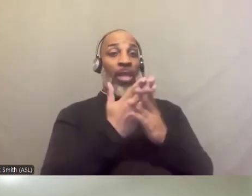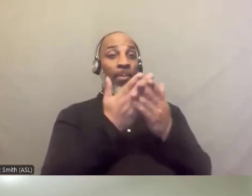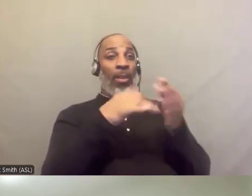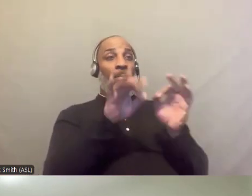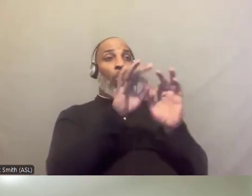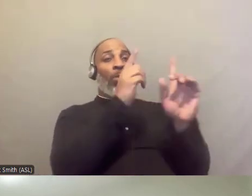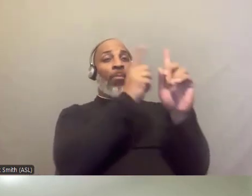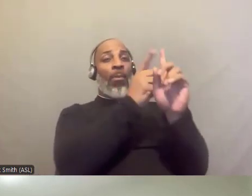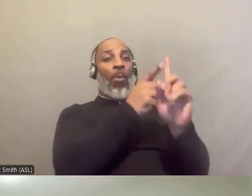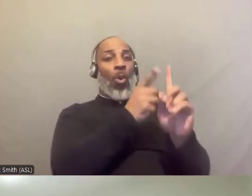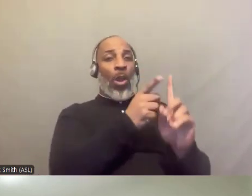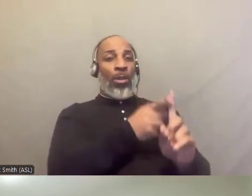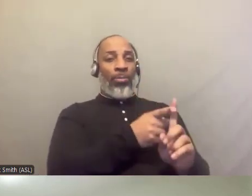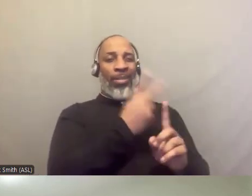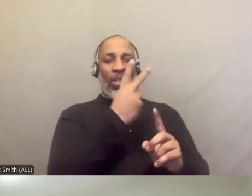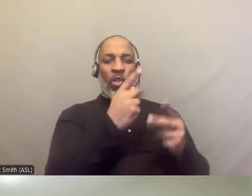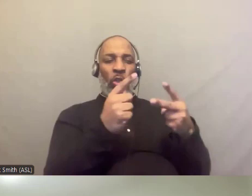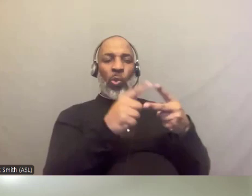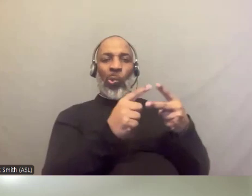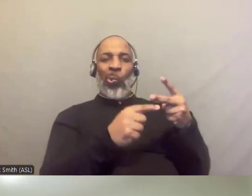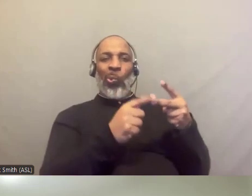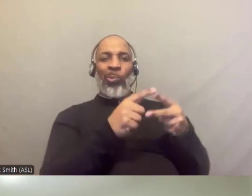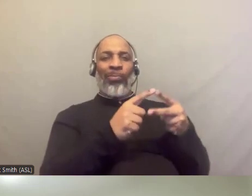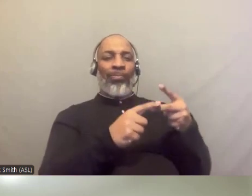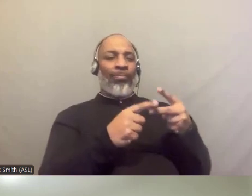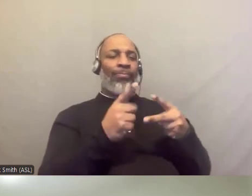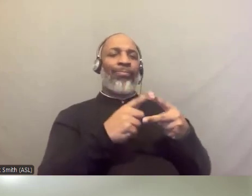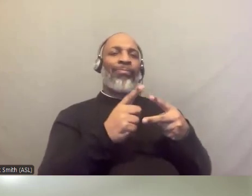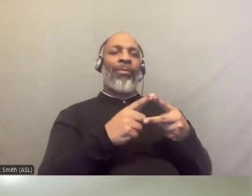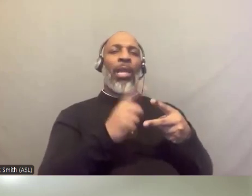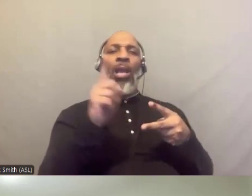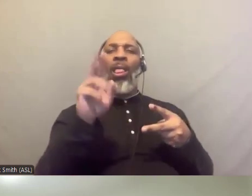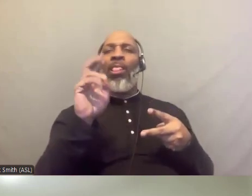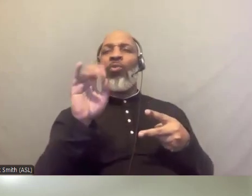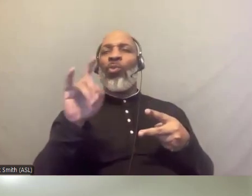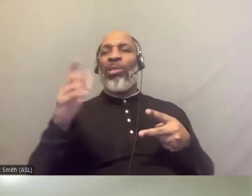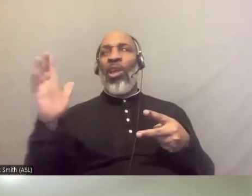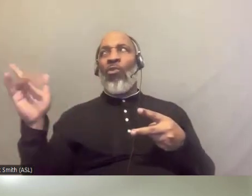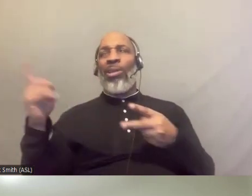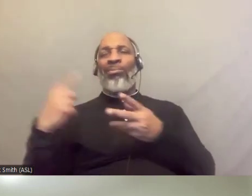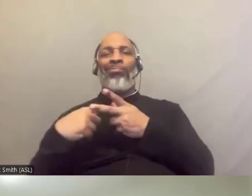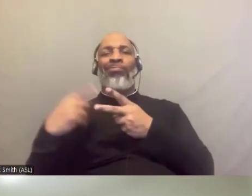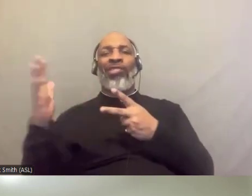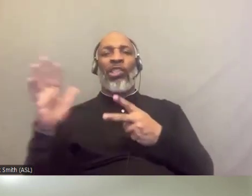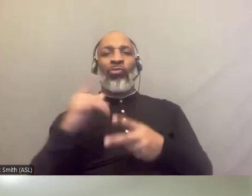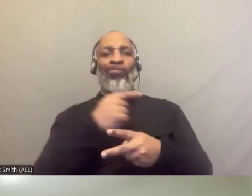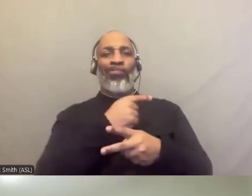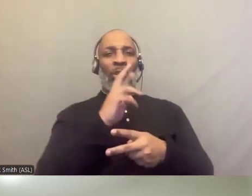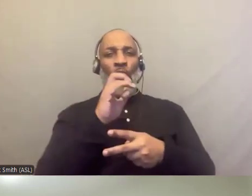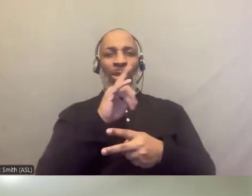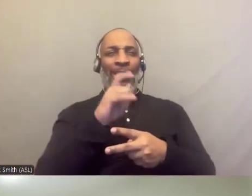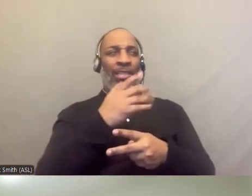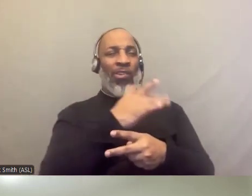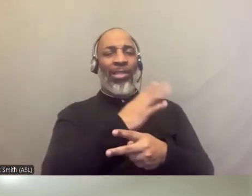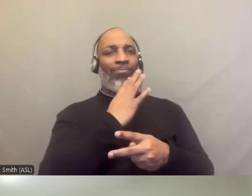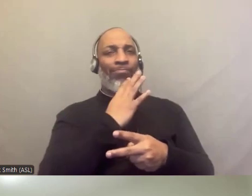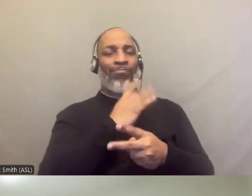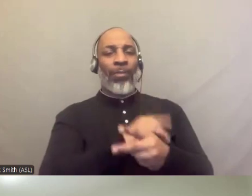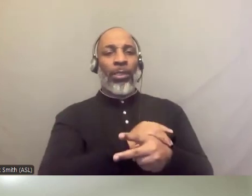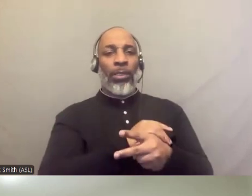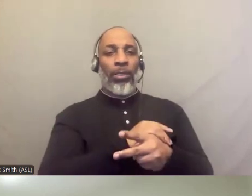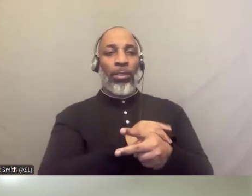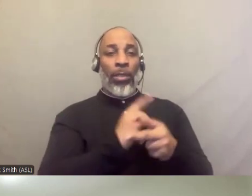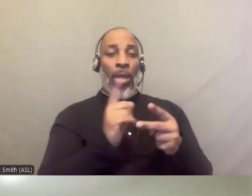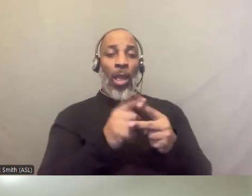in mind, there's really two on this slide. The first one is something that Riz has already touched on a bit. It's that